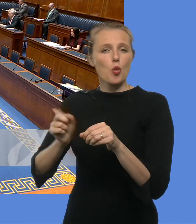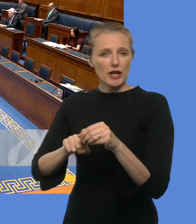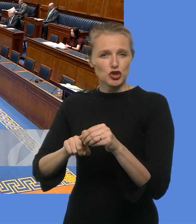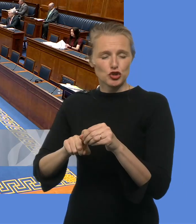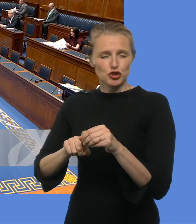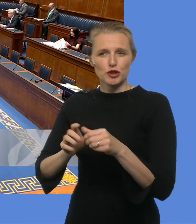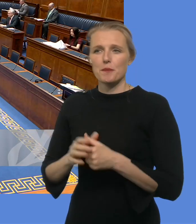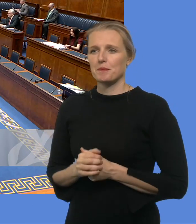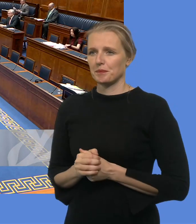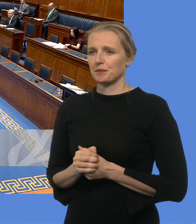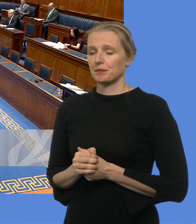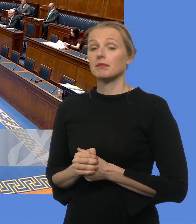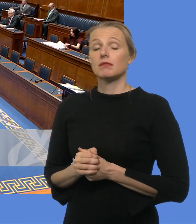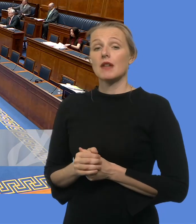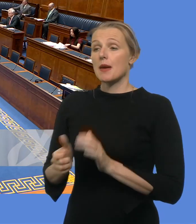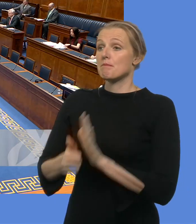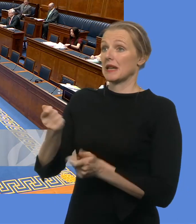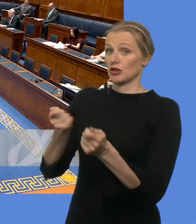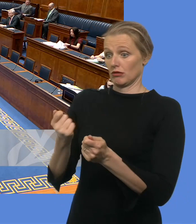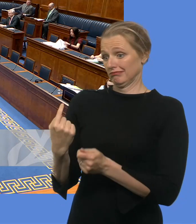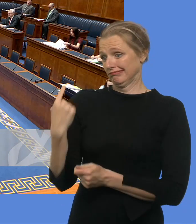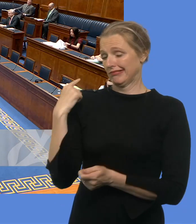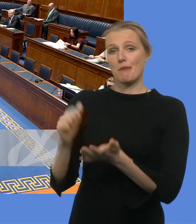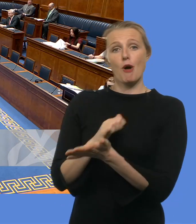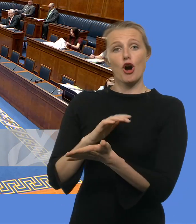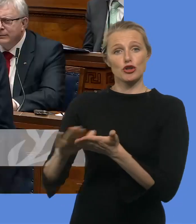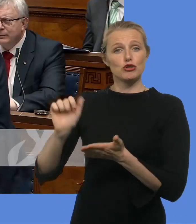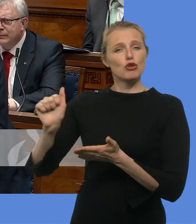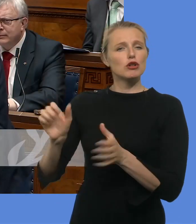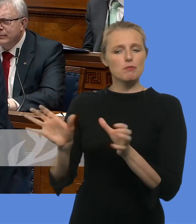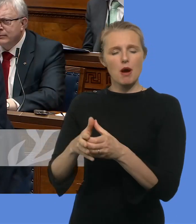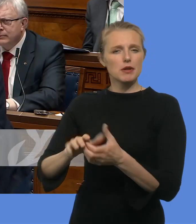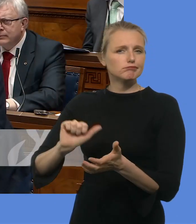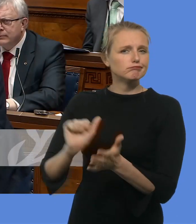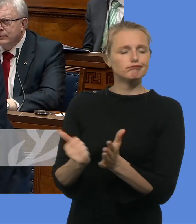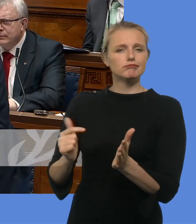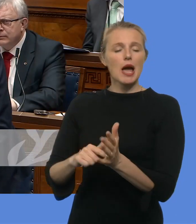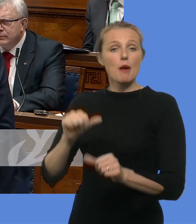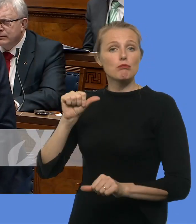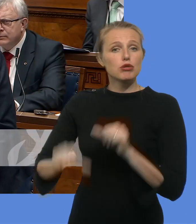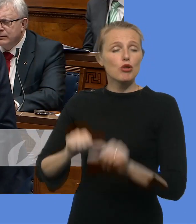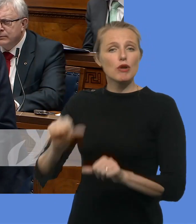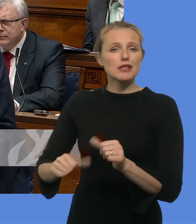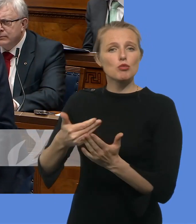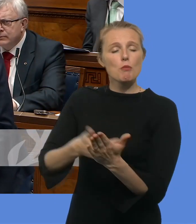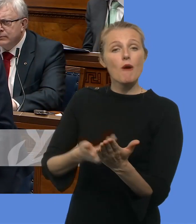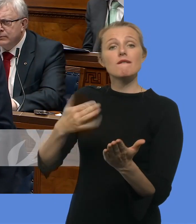Speaker, Minister, in March your department issued a progress report on recommendations from the RHI